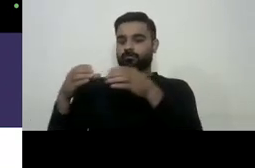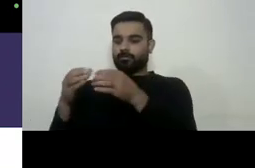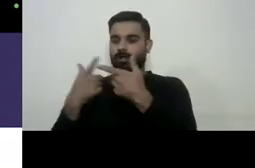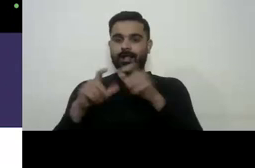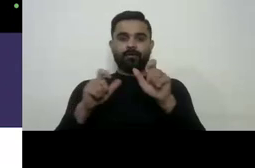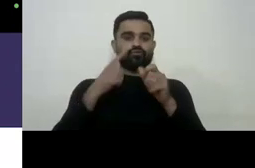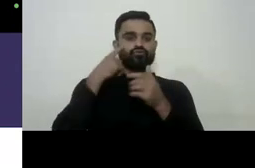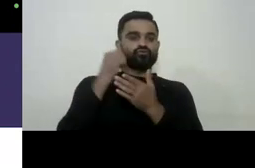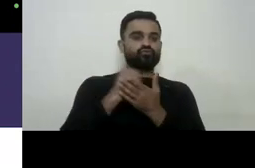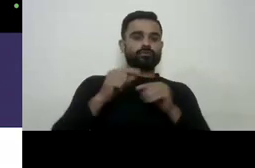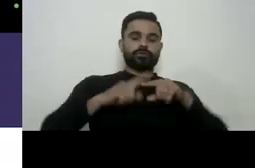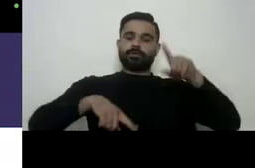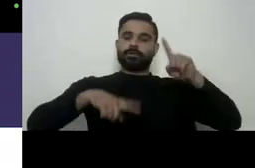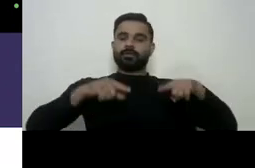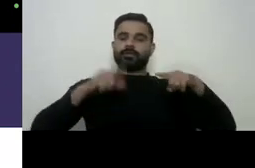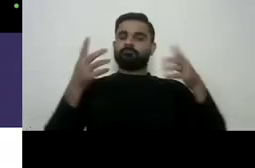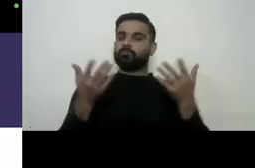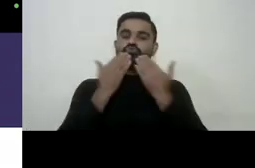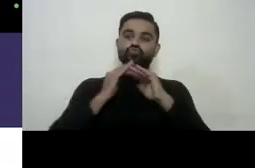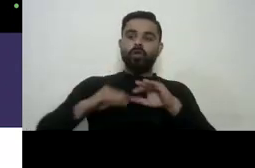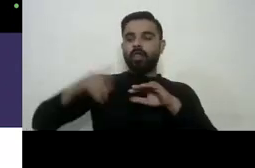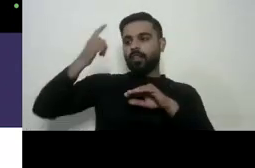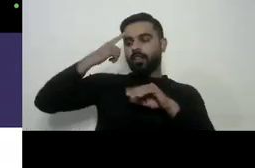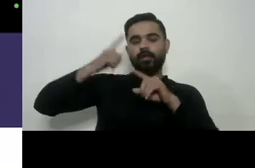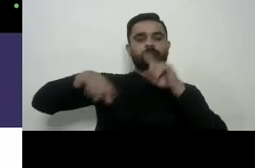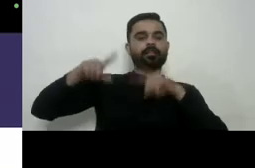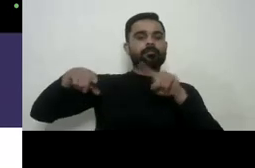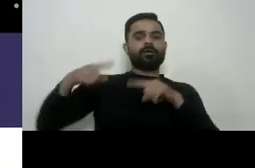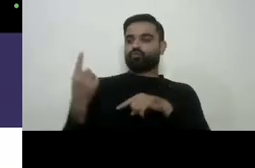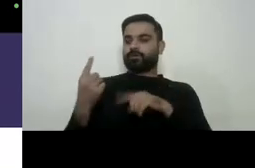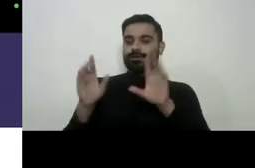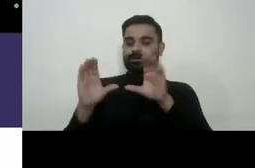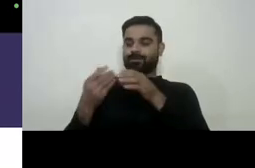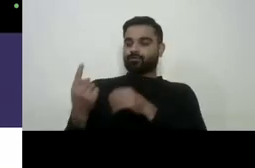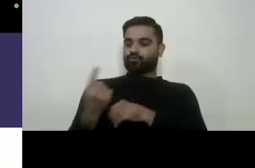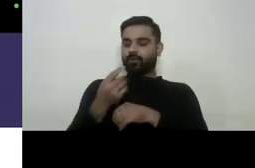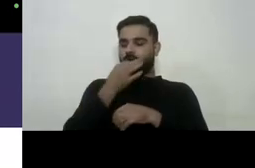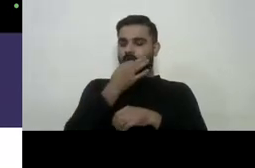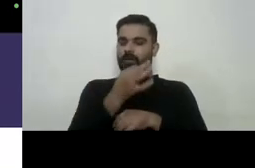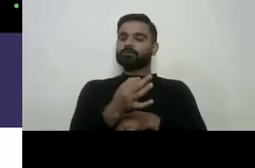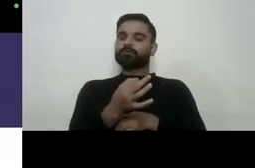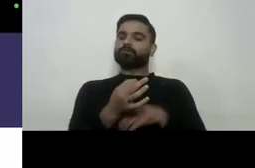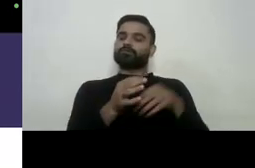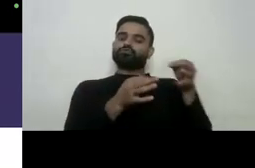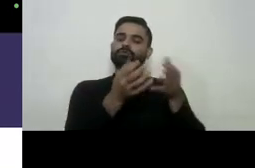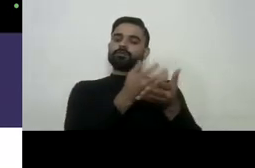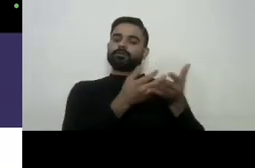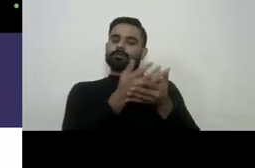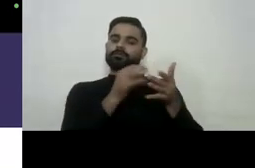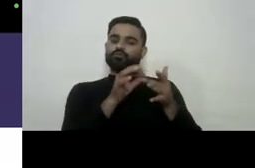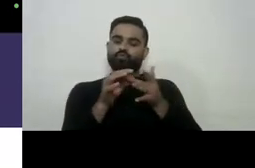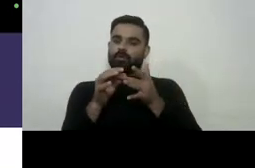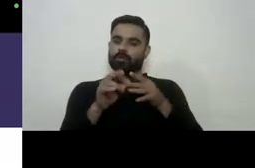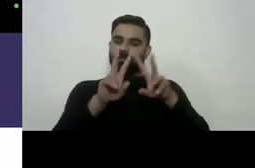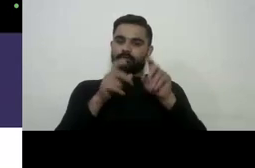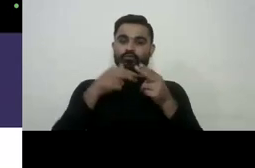linguistically diverse or homogeneous students. And then each group will be asked to discuss a specific aspect